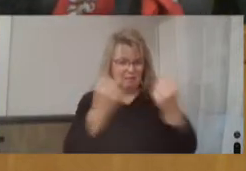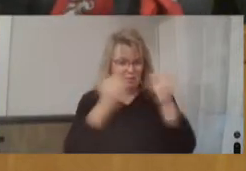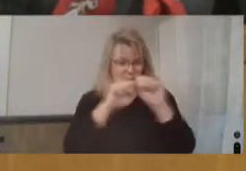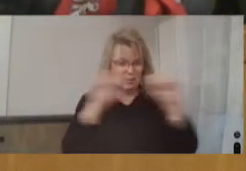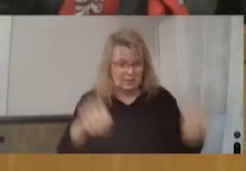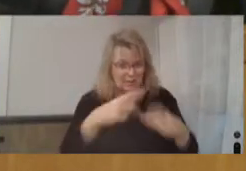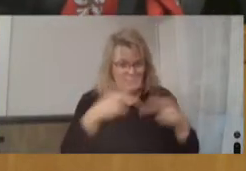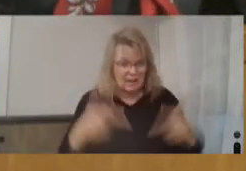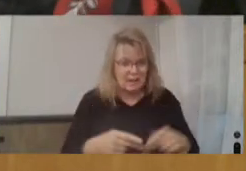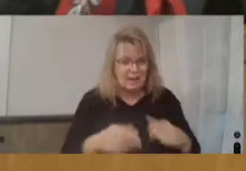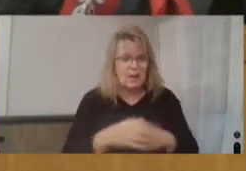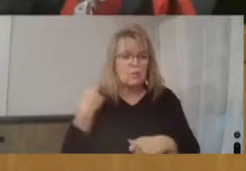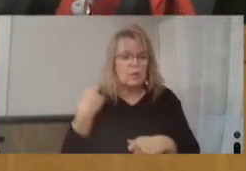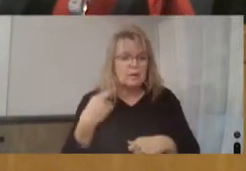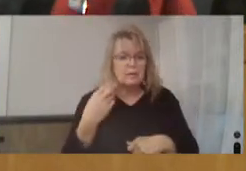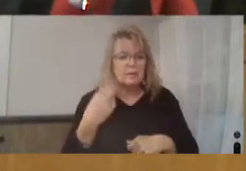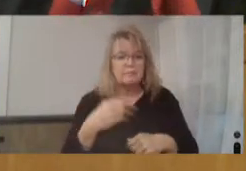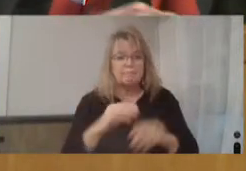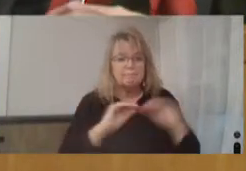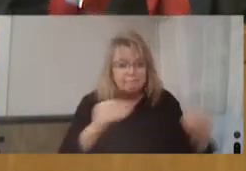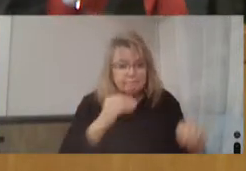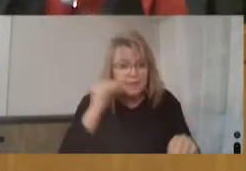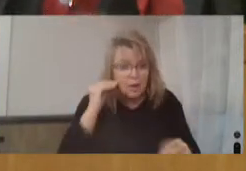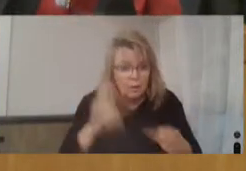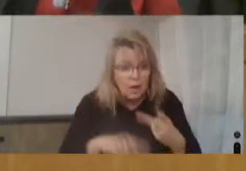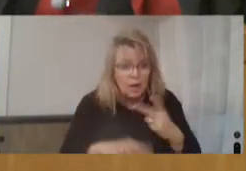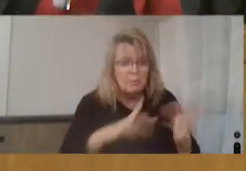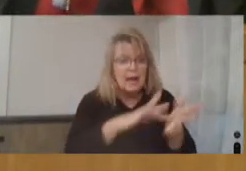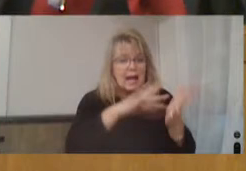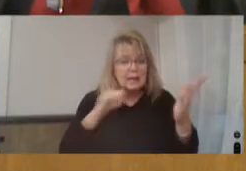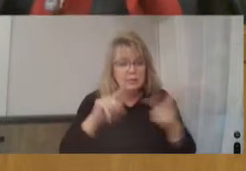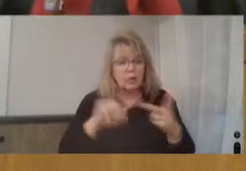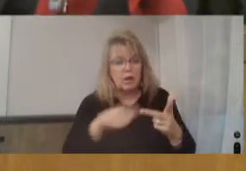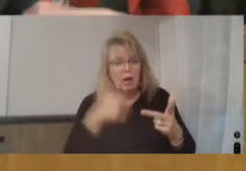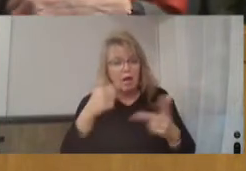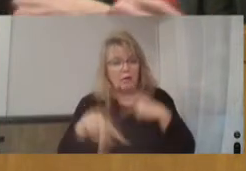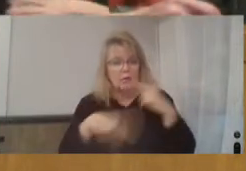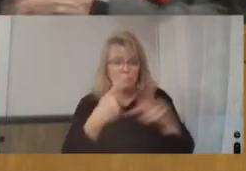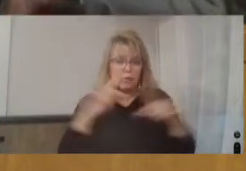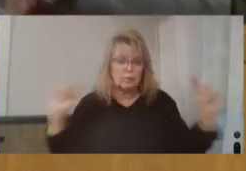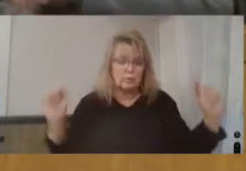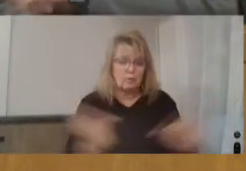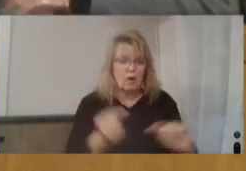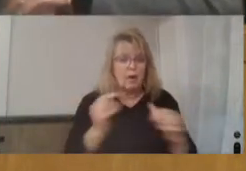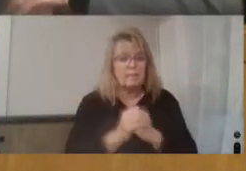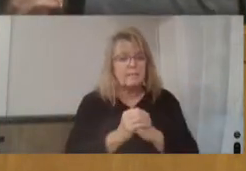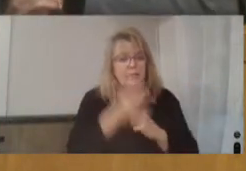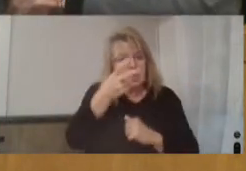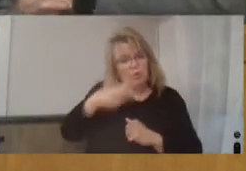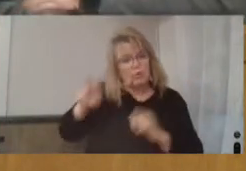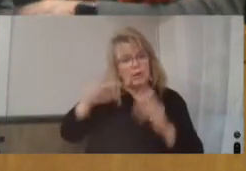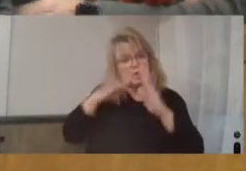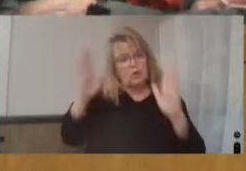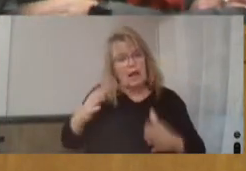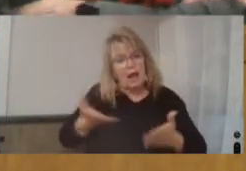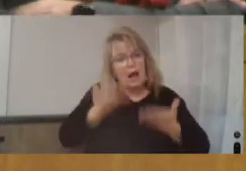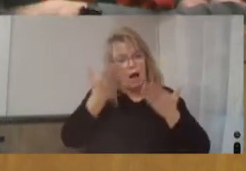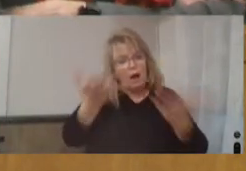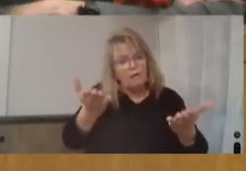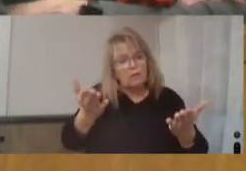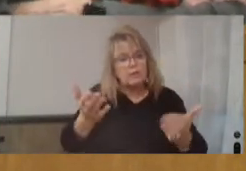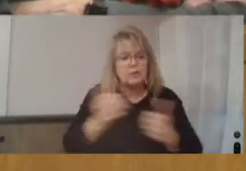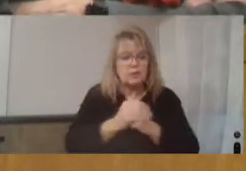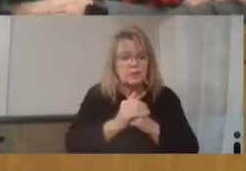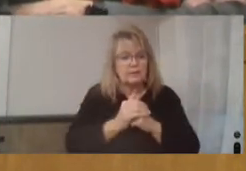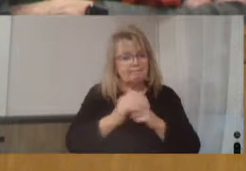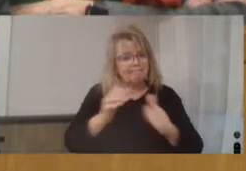of homelessness, exploitation, and other forms of harm. Transitional housing offers a lifeline,